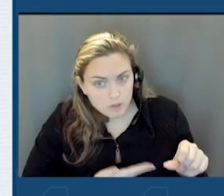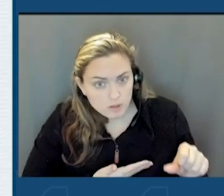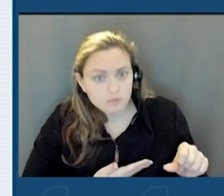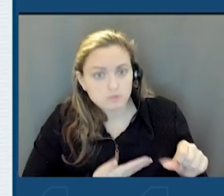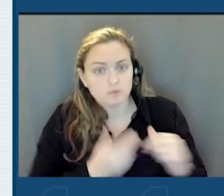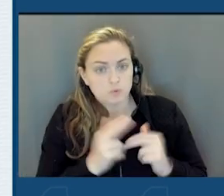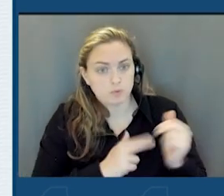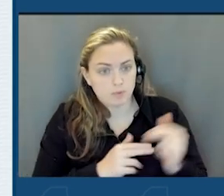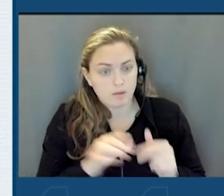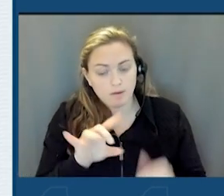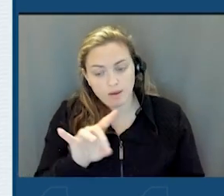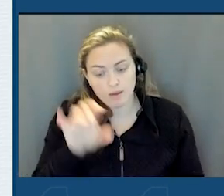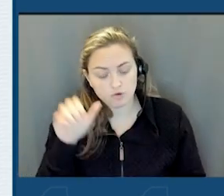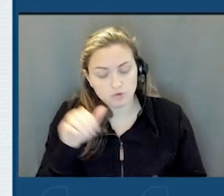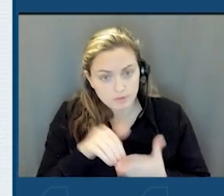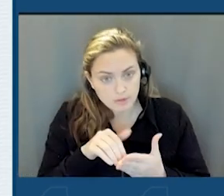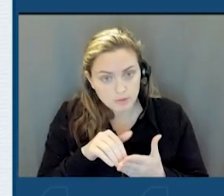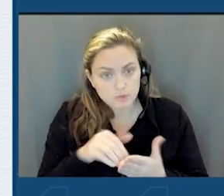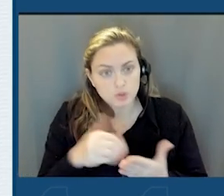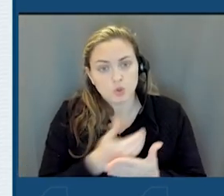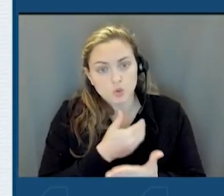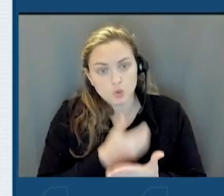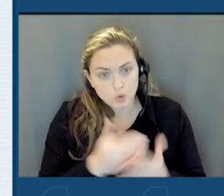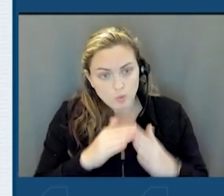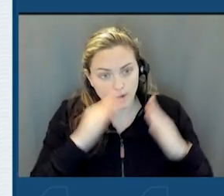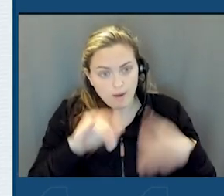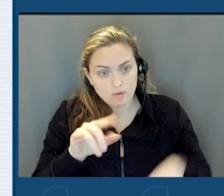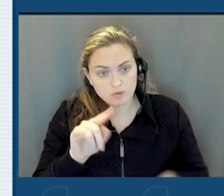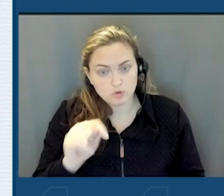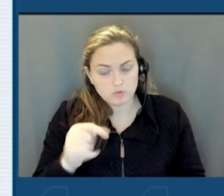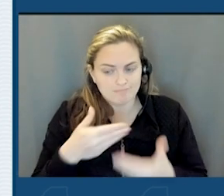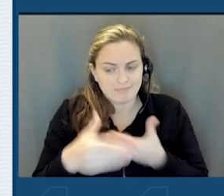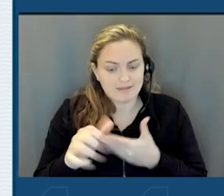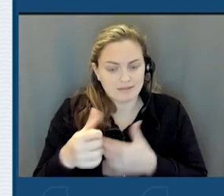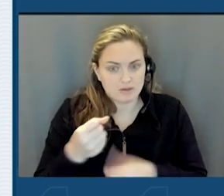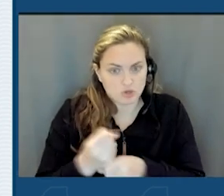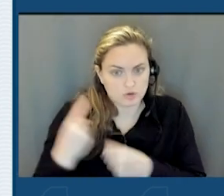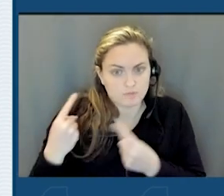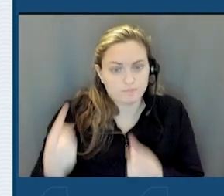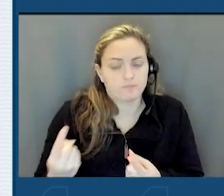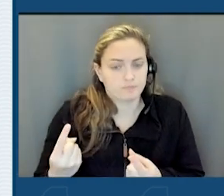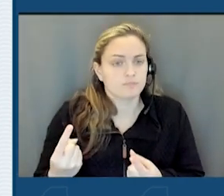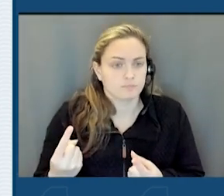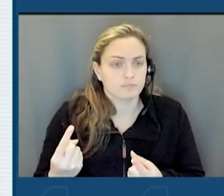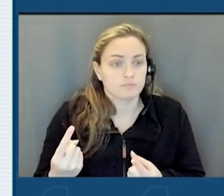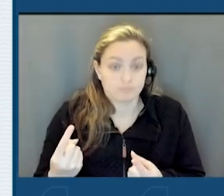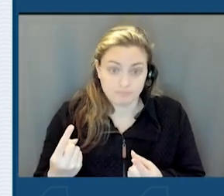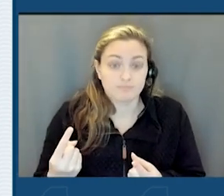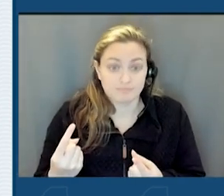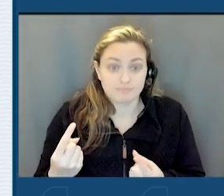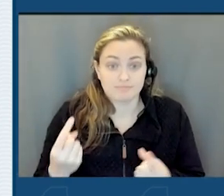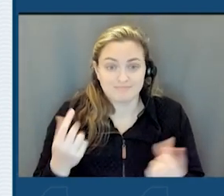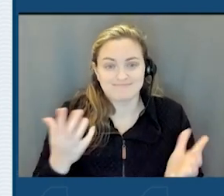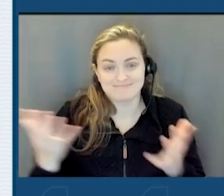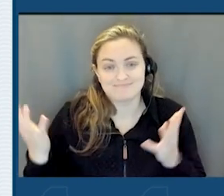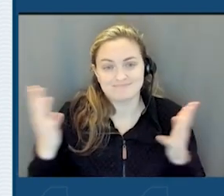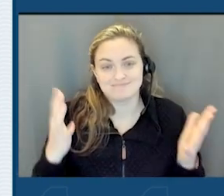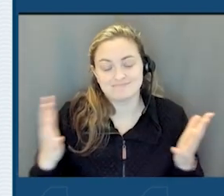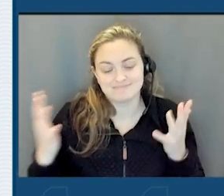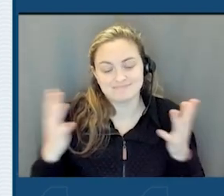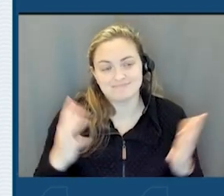over 800,000 new housing units over the next decade. And that'll, good.